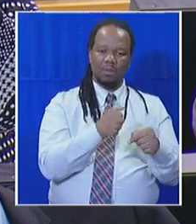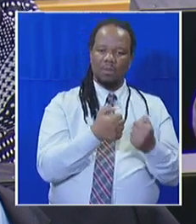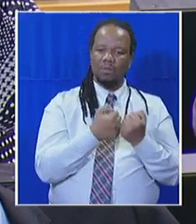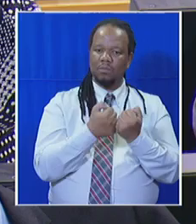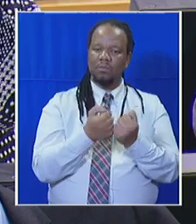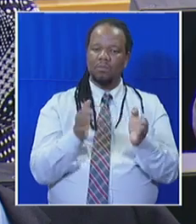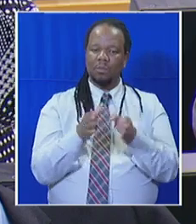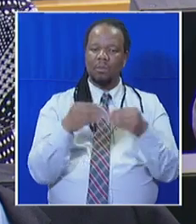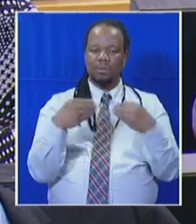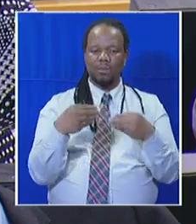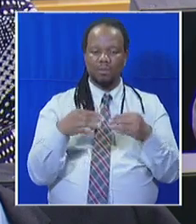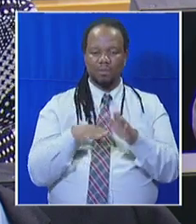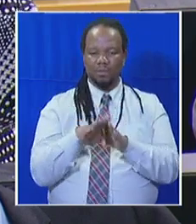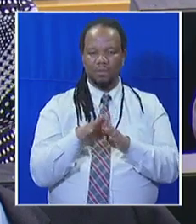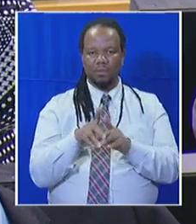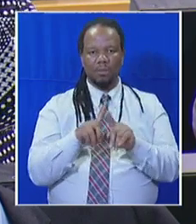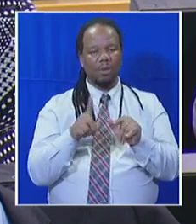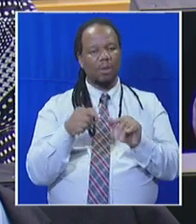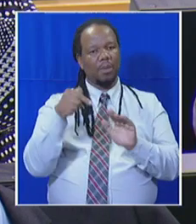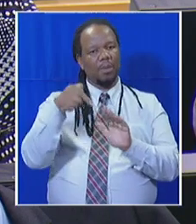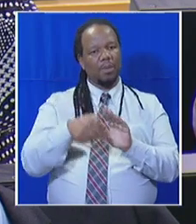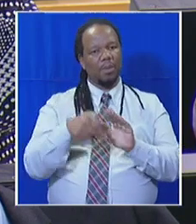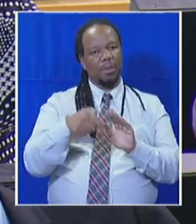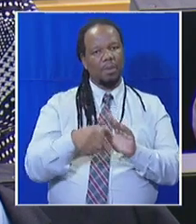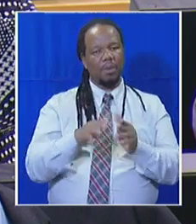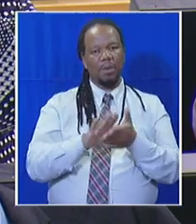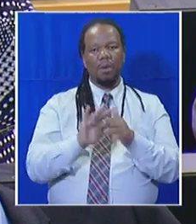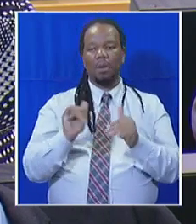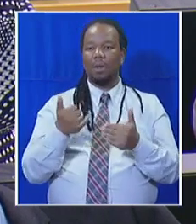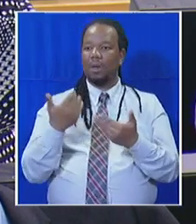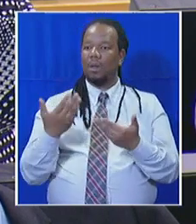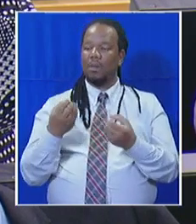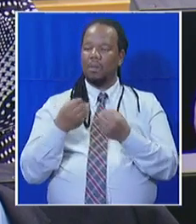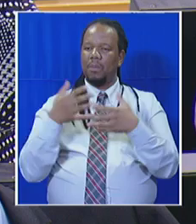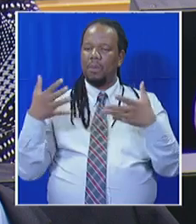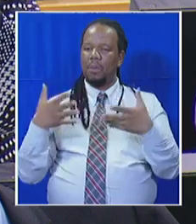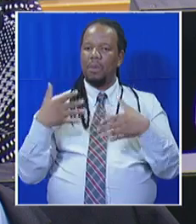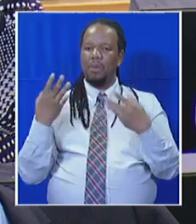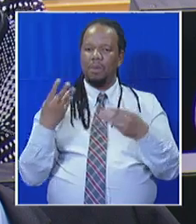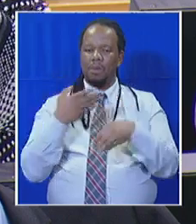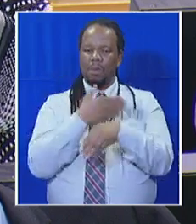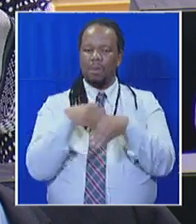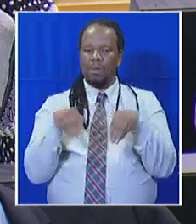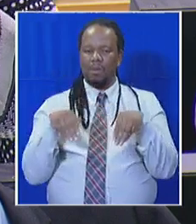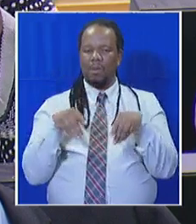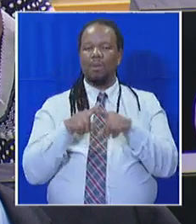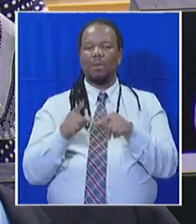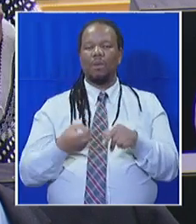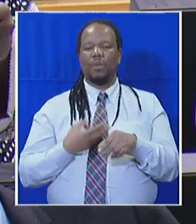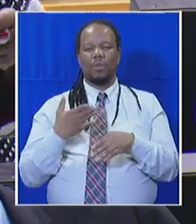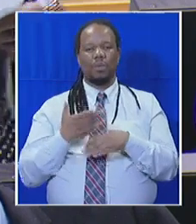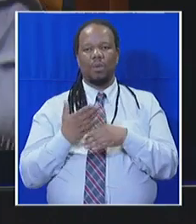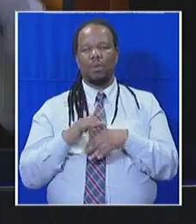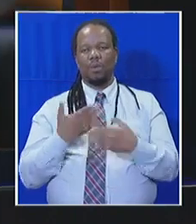entrepreneurs amid a crippling national unemployment crisis and a rising frustration among our youth. I thank